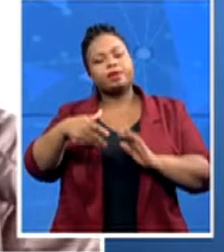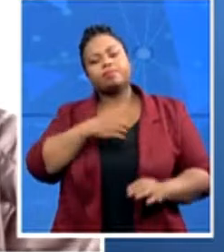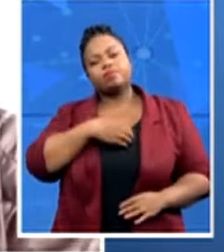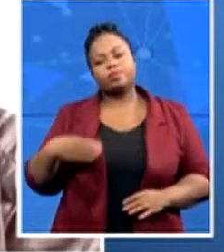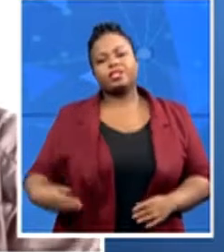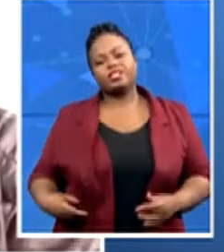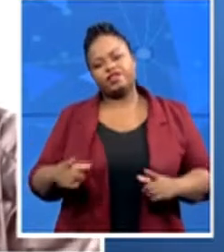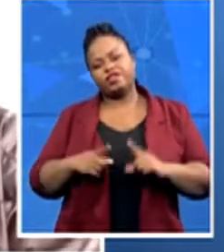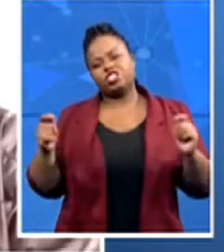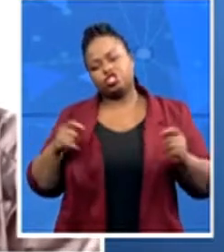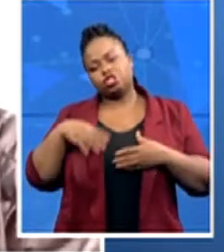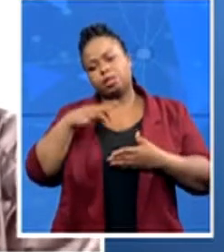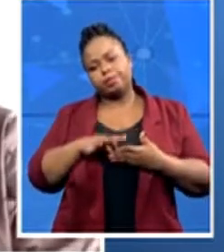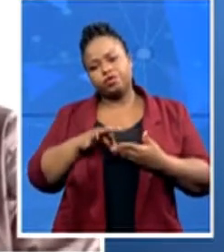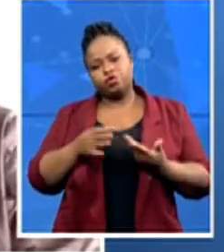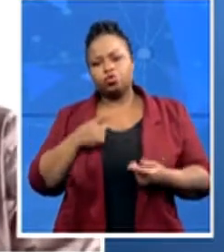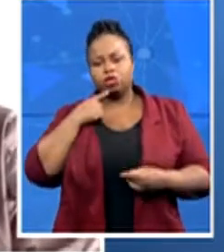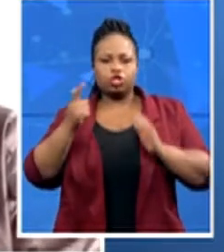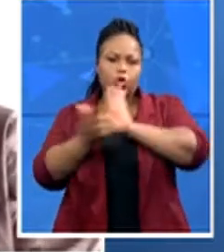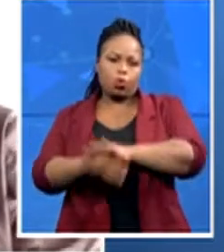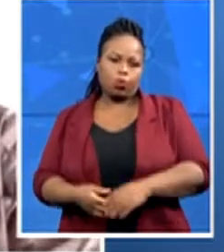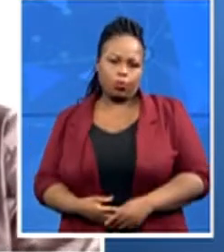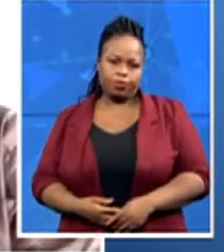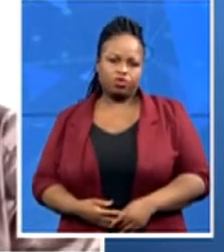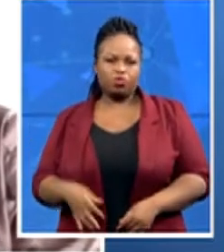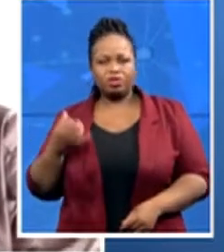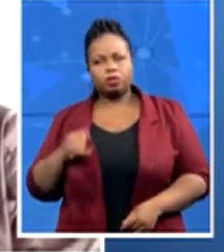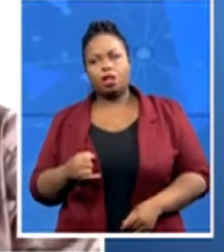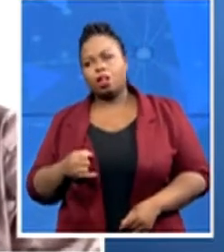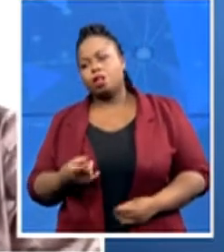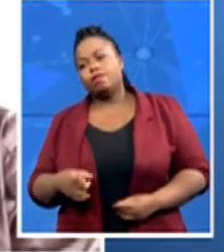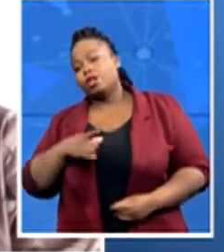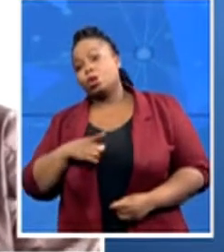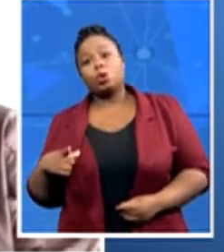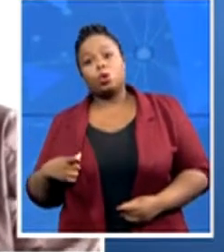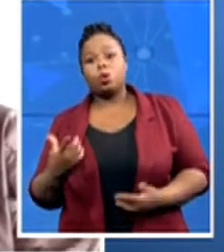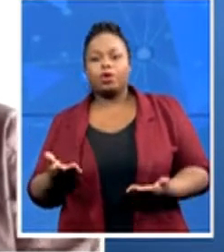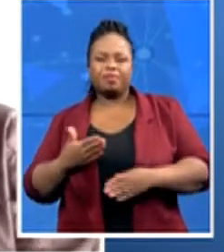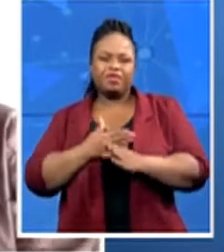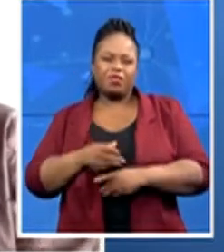into law. So we still have a long way to go, but I'm hoping that they'll be tabled before the NCOP,